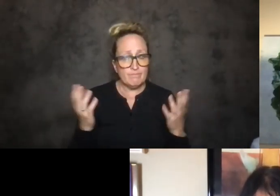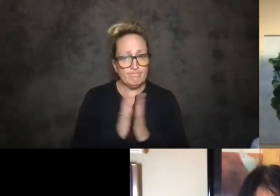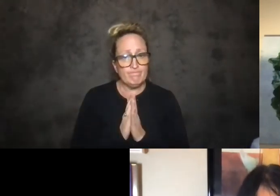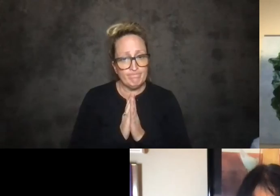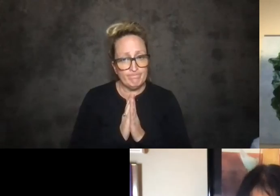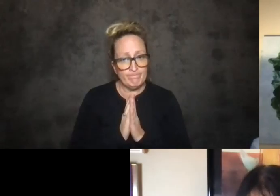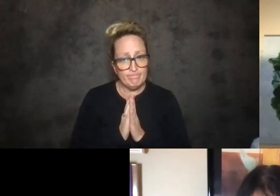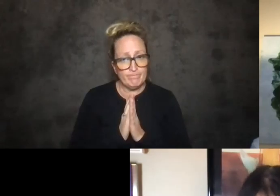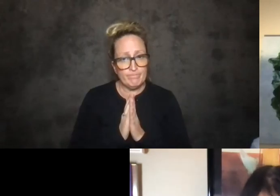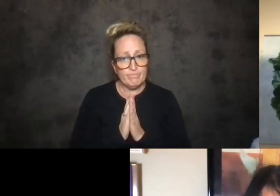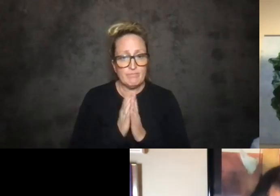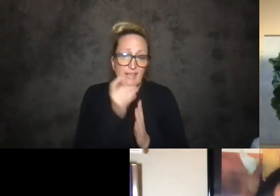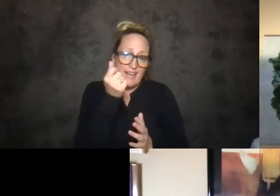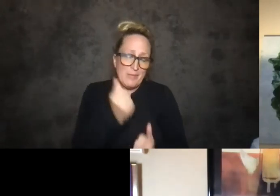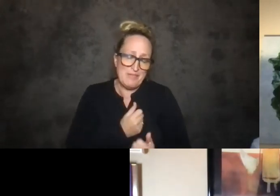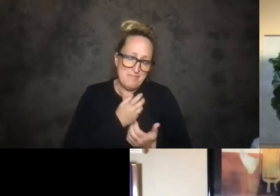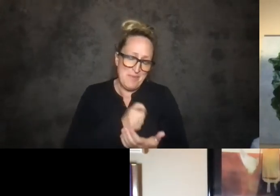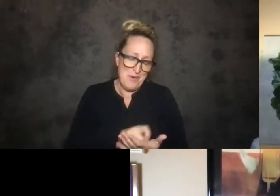and a little poetry.